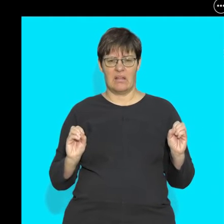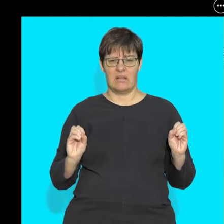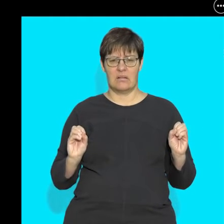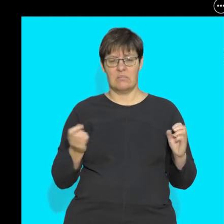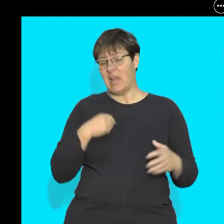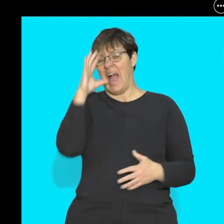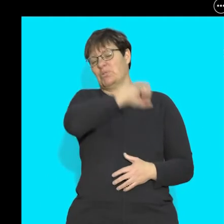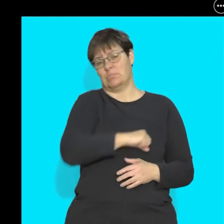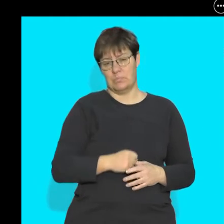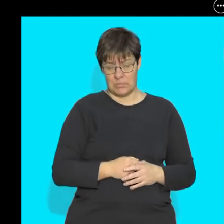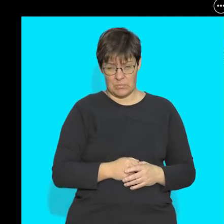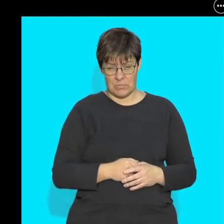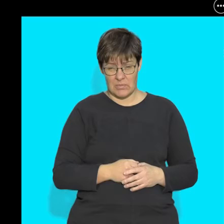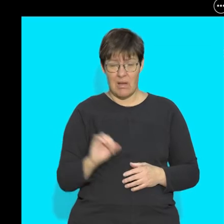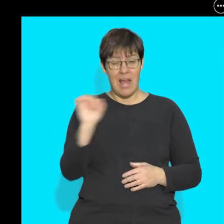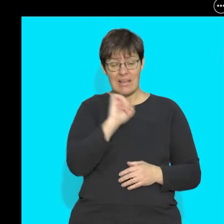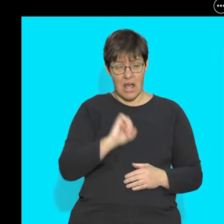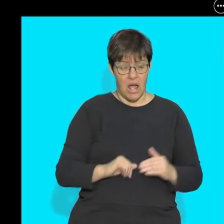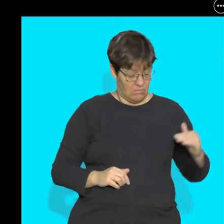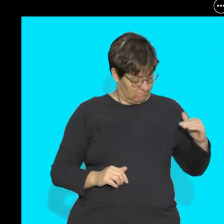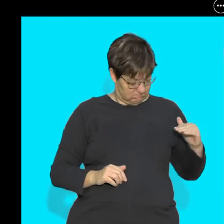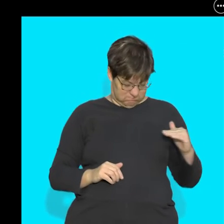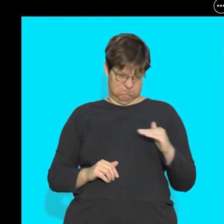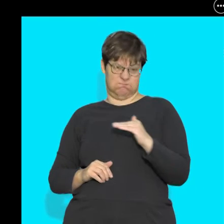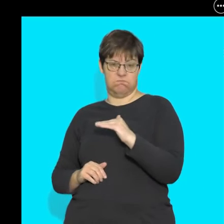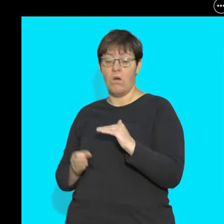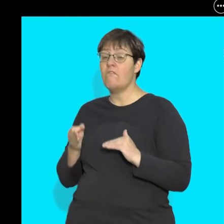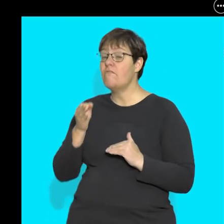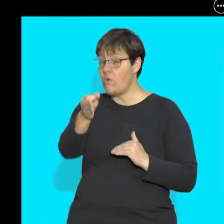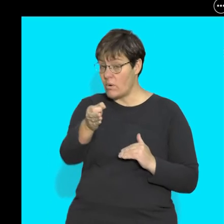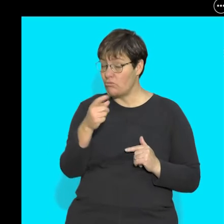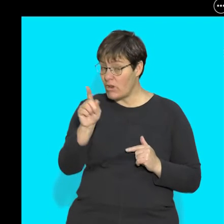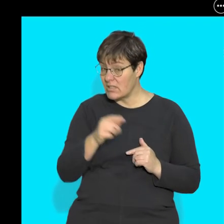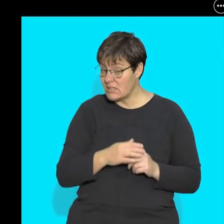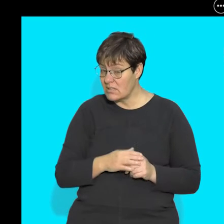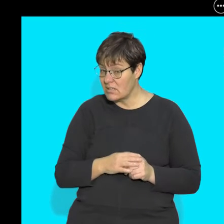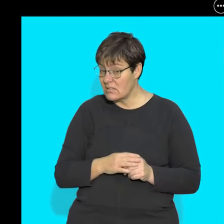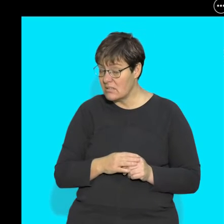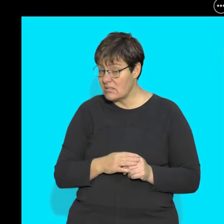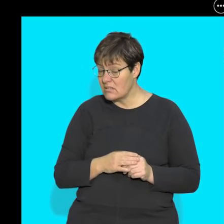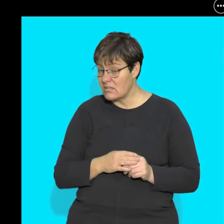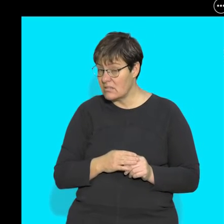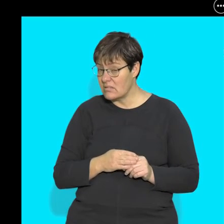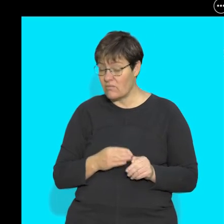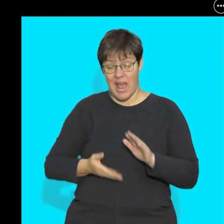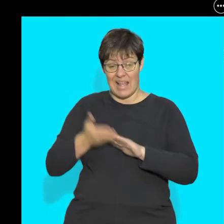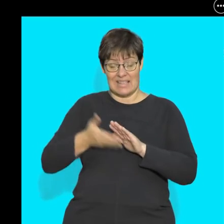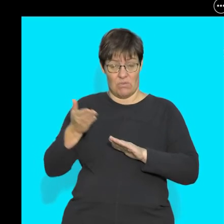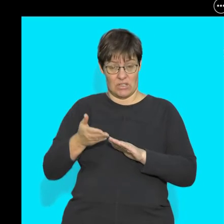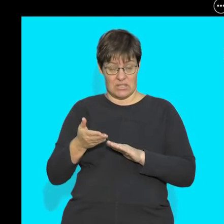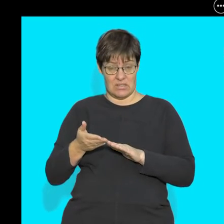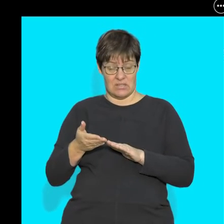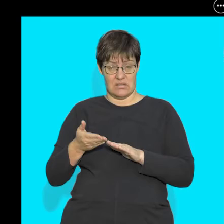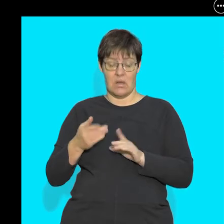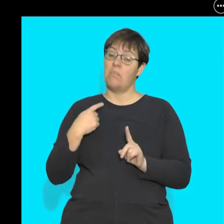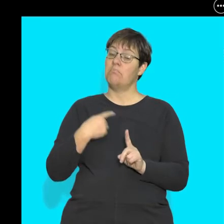make an assumption. The car must have been going forward. And the acceleration